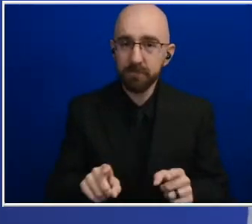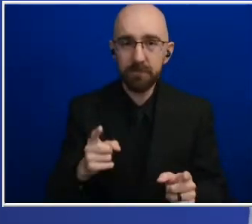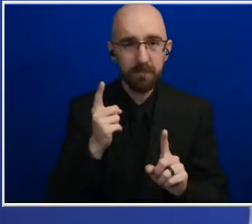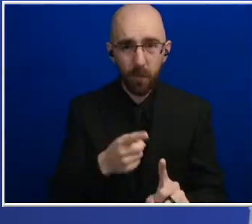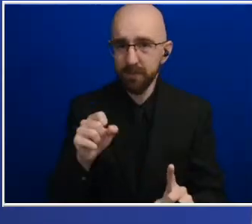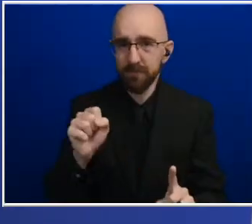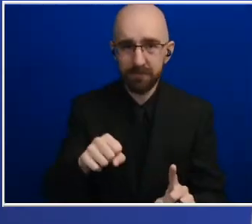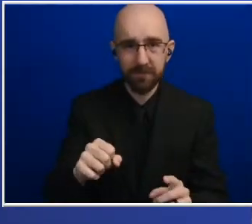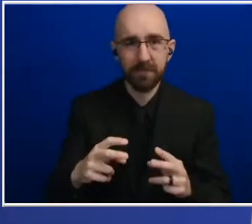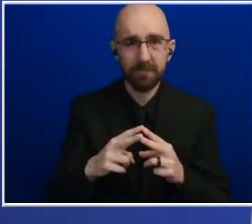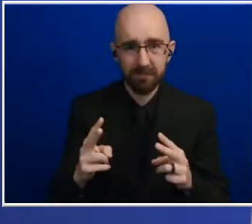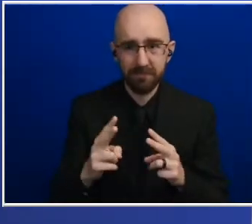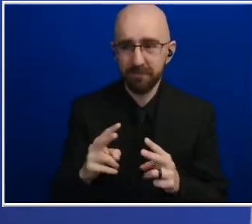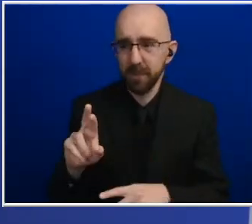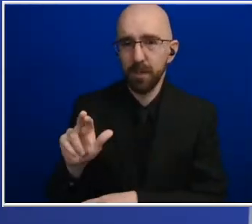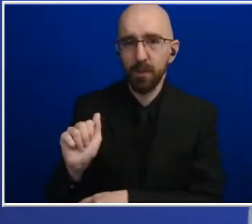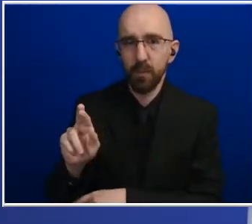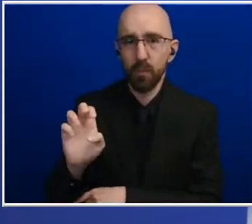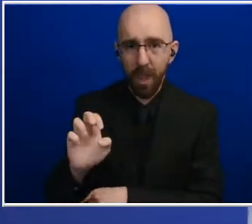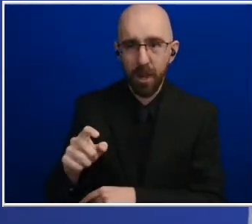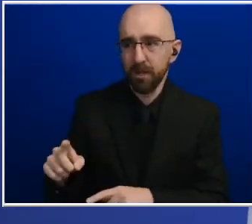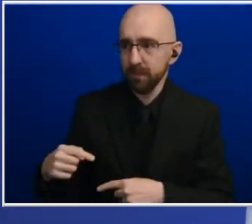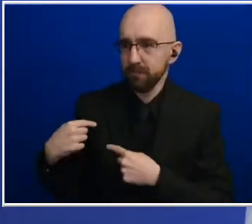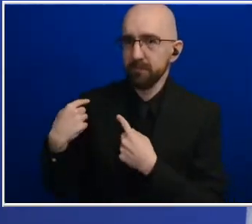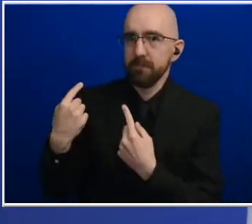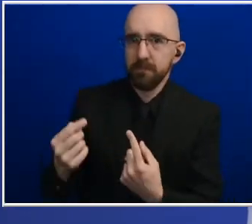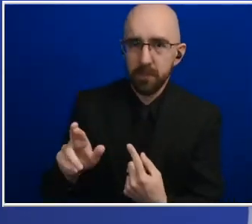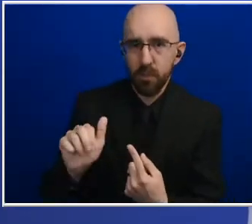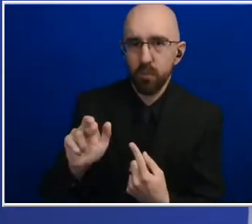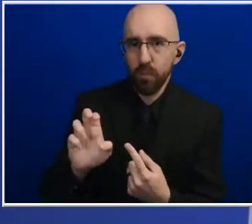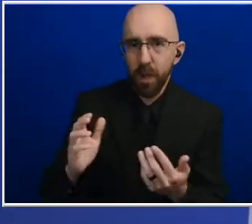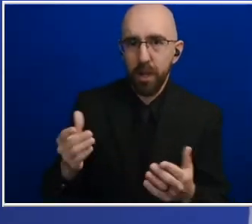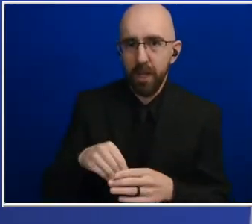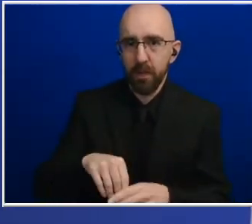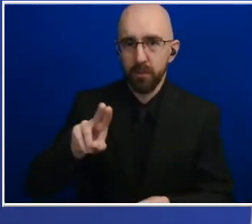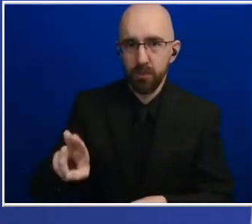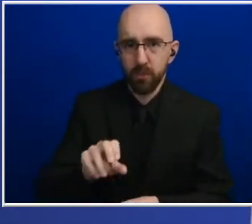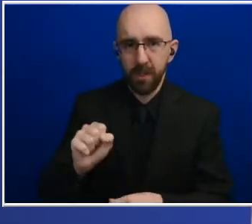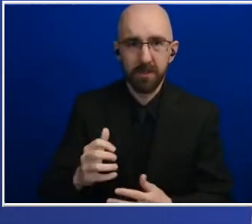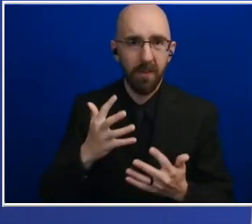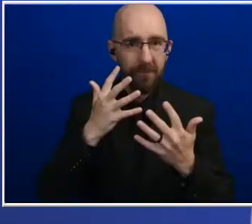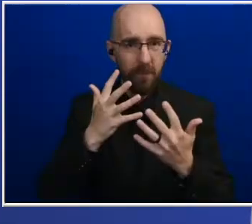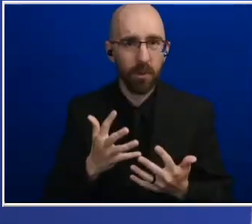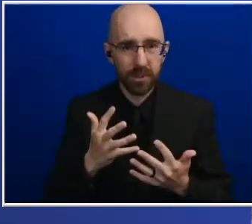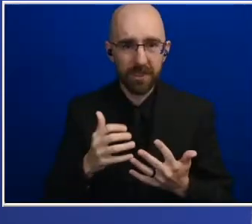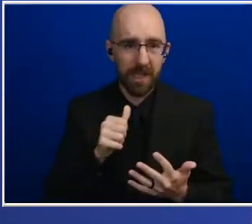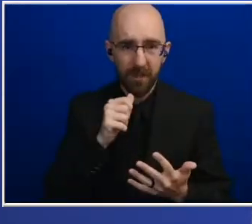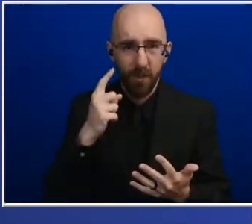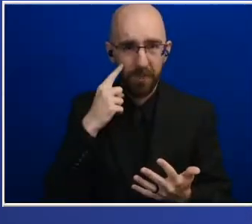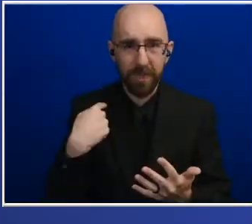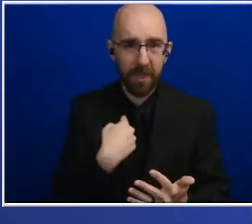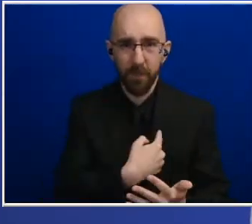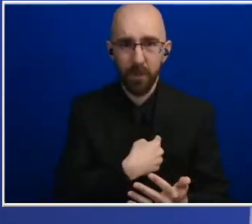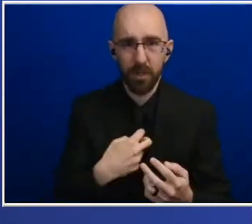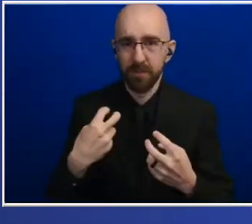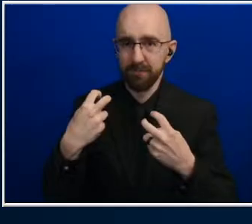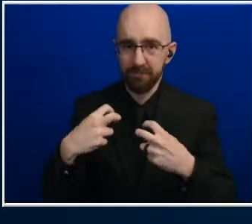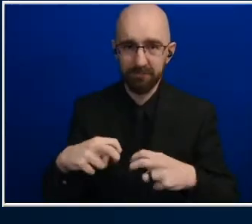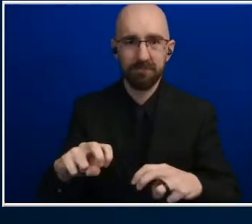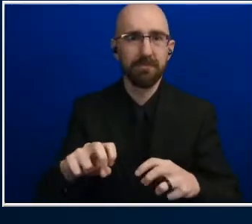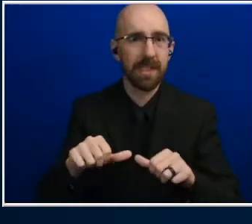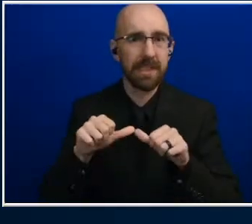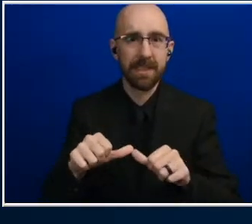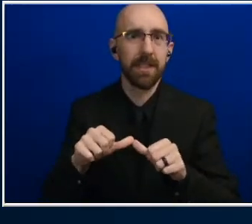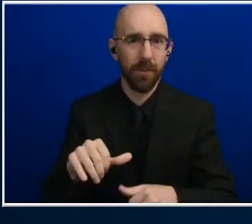extremely rare, has been rare in the United States, and unfortunately, I don't think we're headed that. Could continue that. The CDC